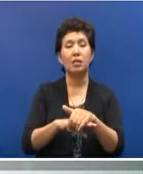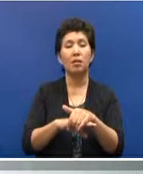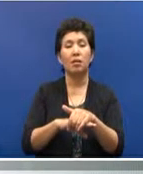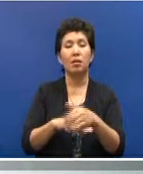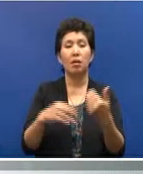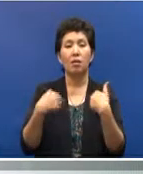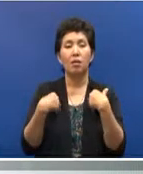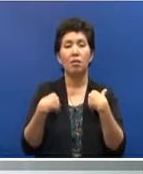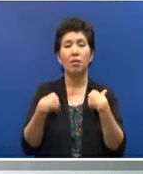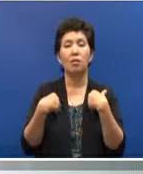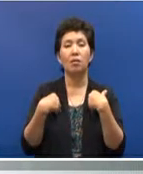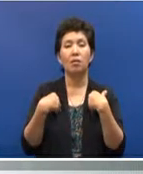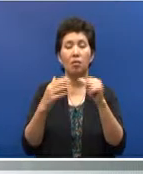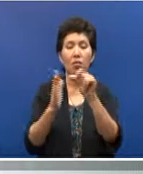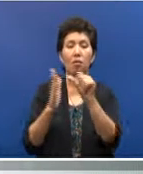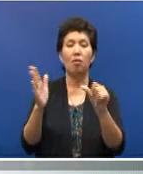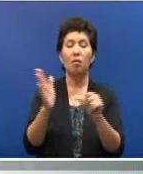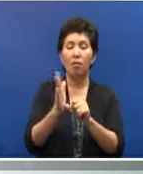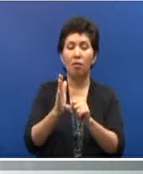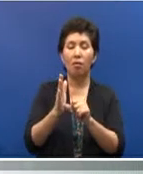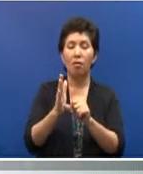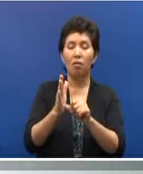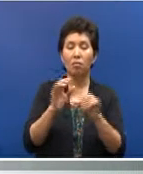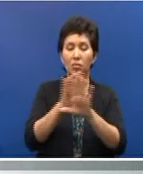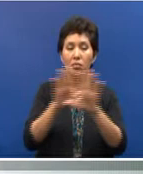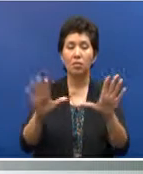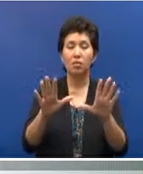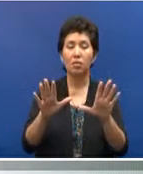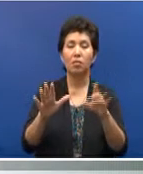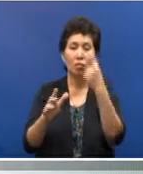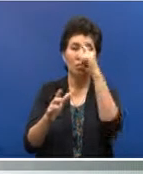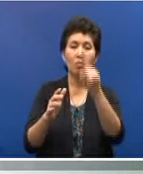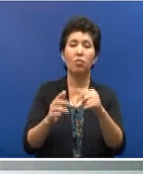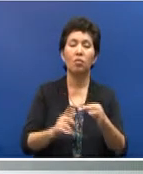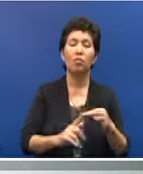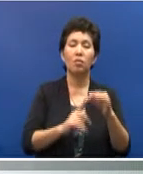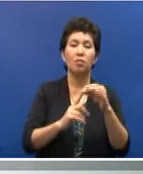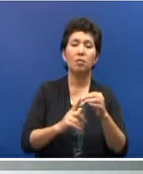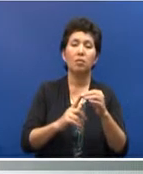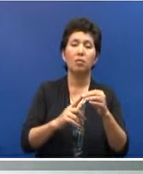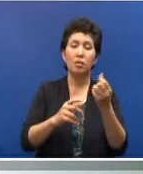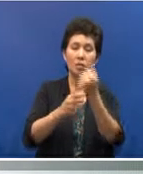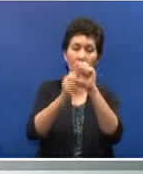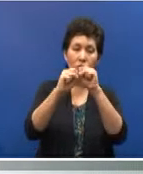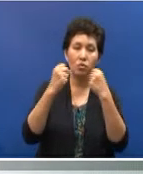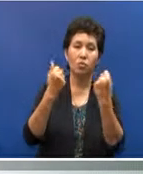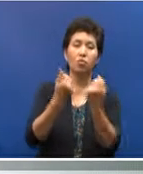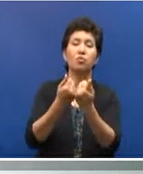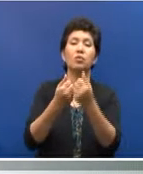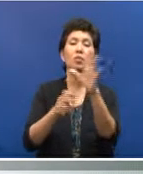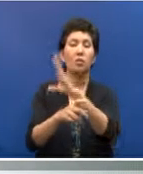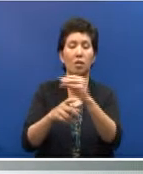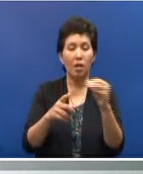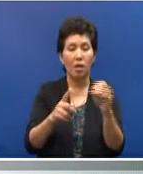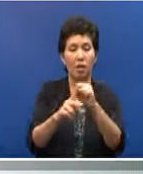a Race Relation Act 1965, which was formed in order to safeguard the social and also